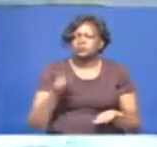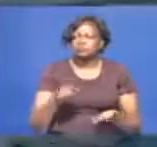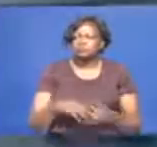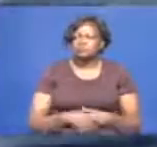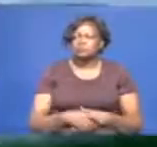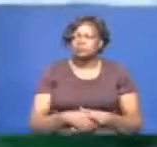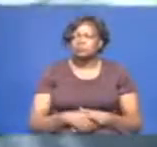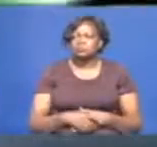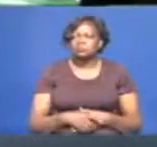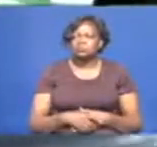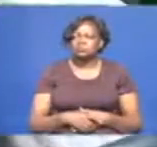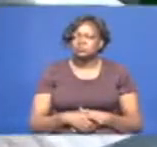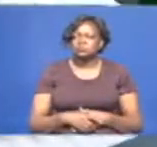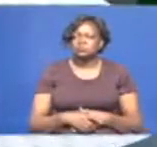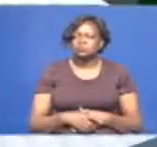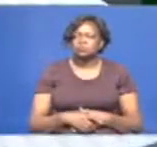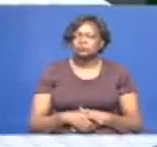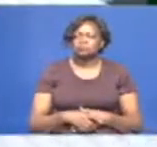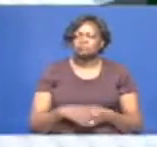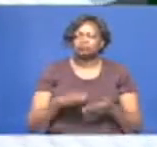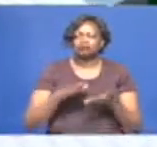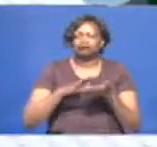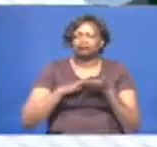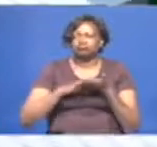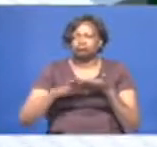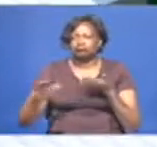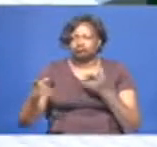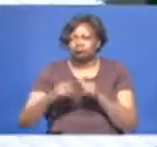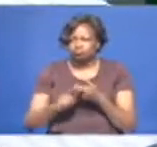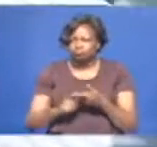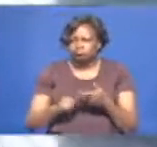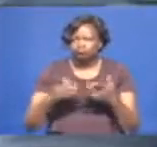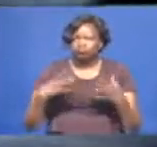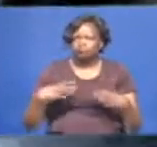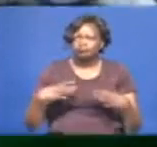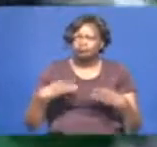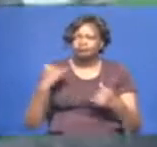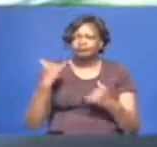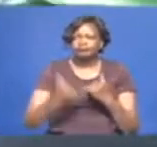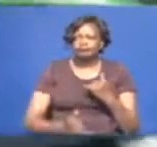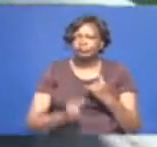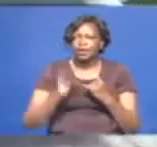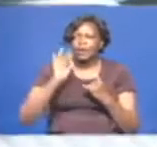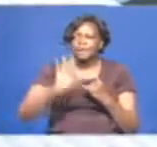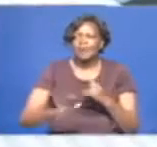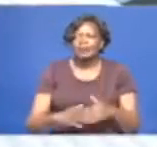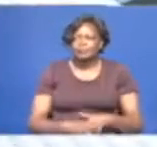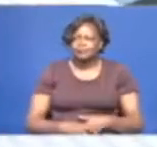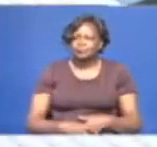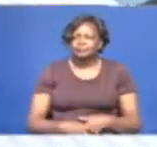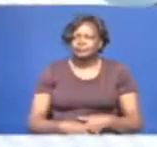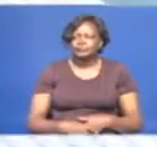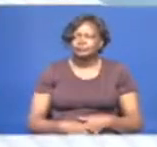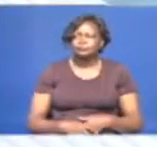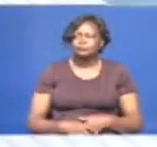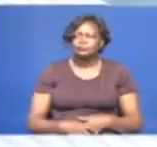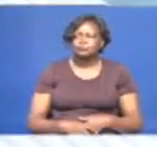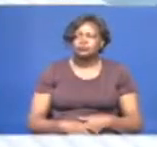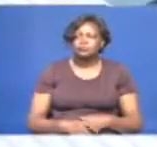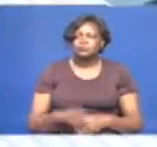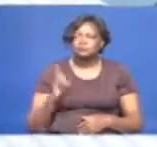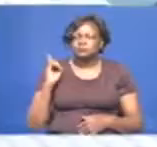belt, the conveyor belt, and then the guys at the end, they pack it in the pallet.